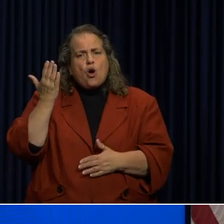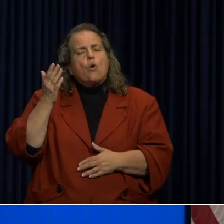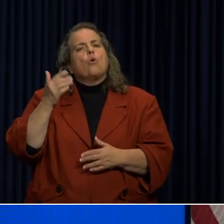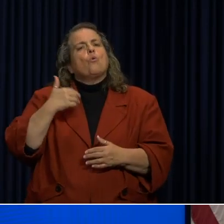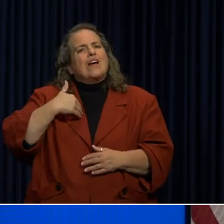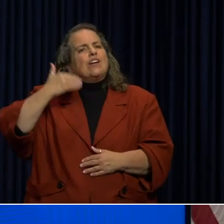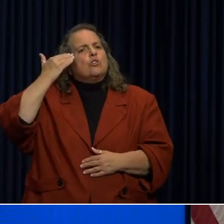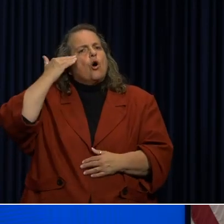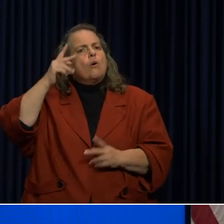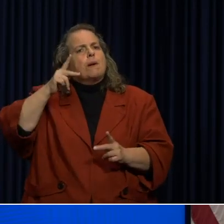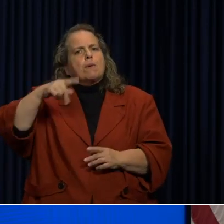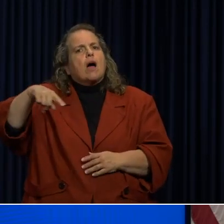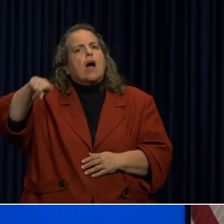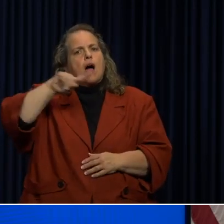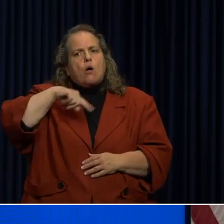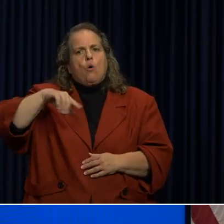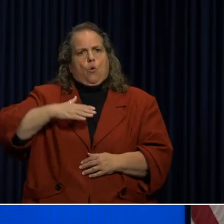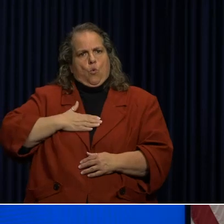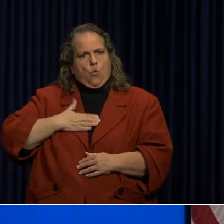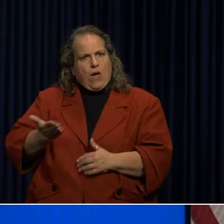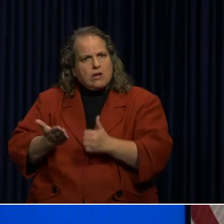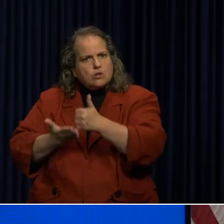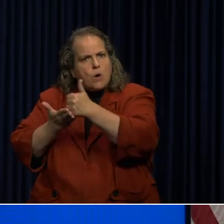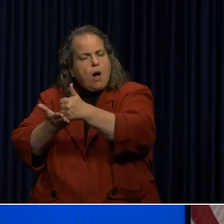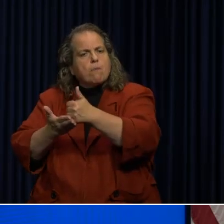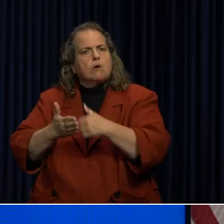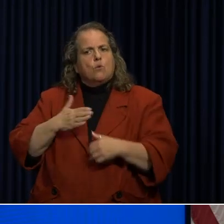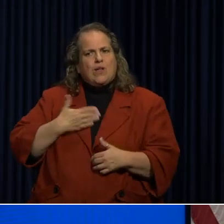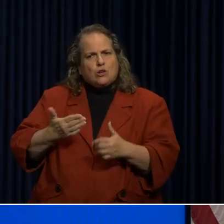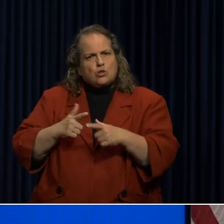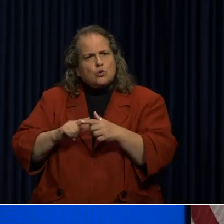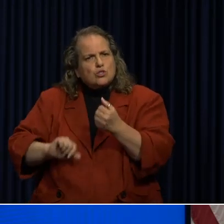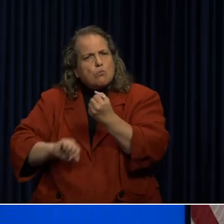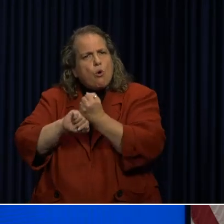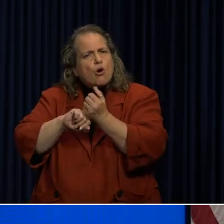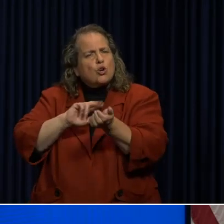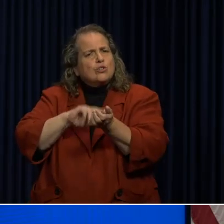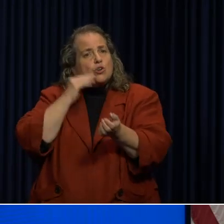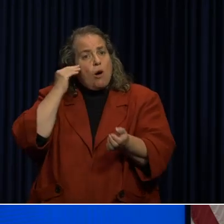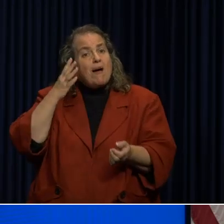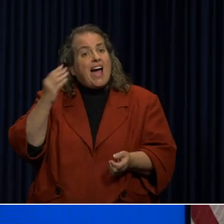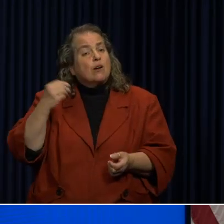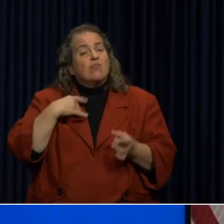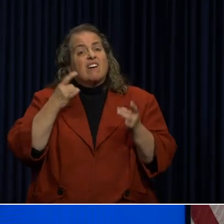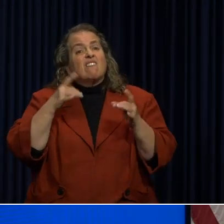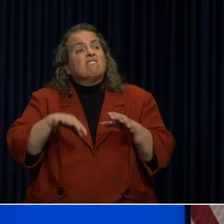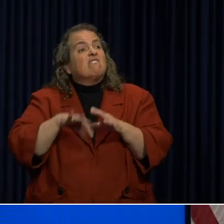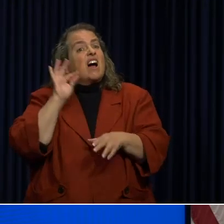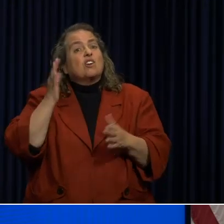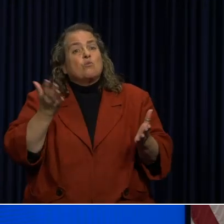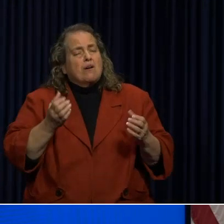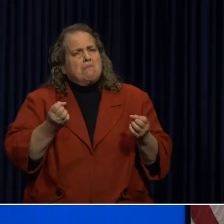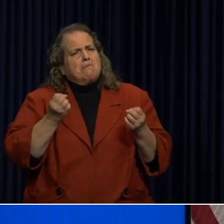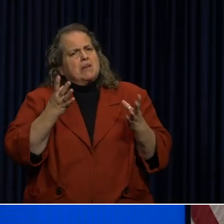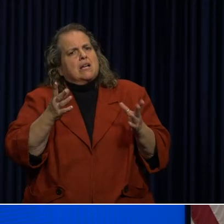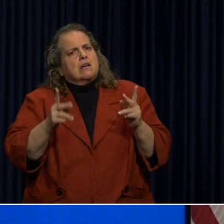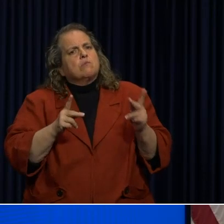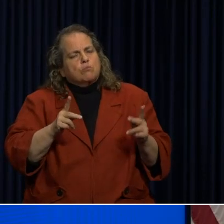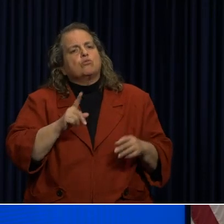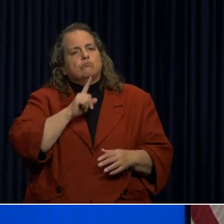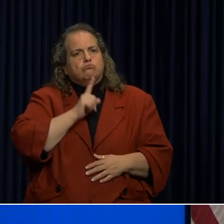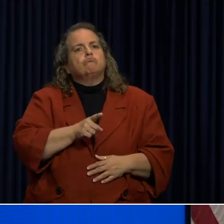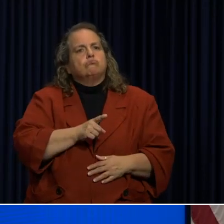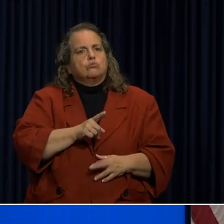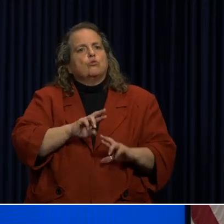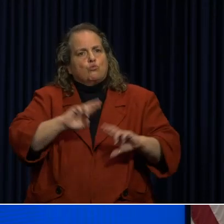to support, and we found that on many calls, that's what is most needed. So we've made some